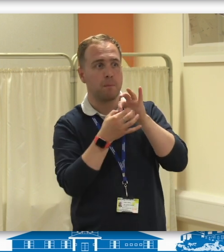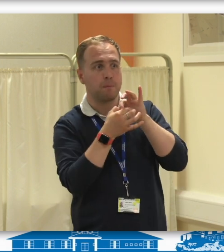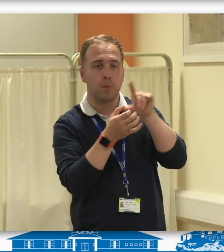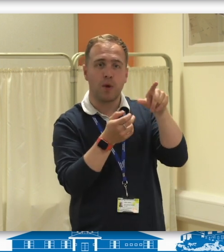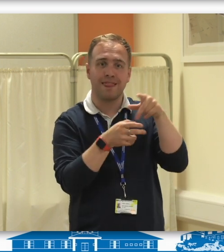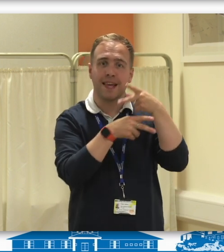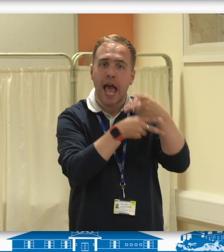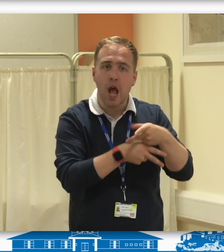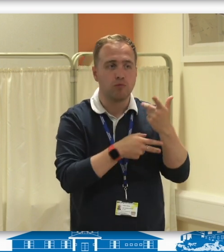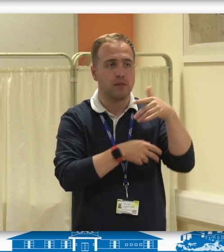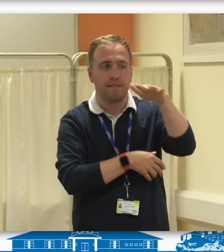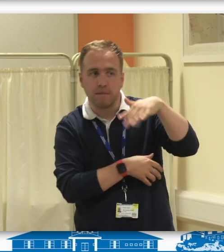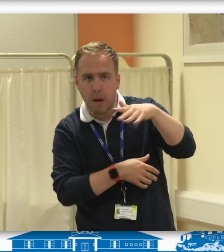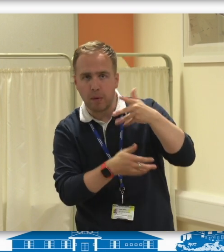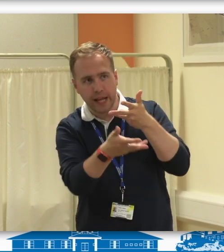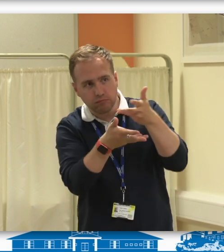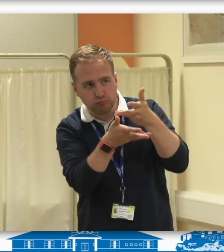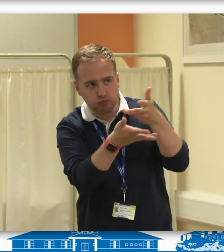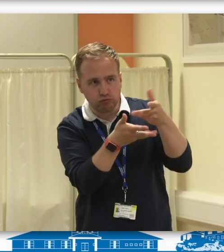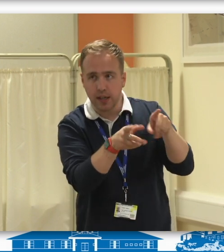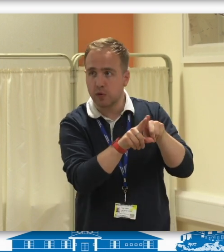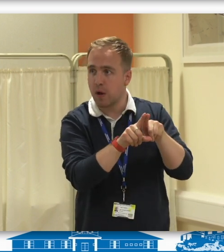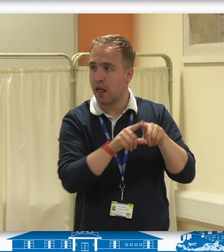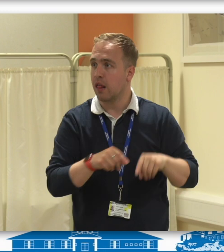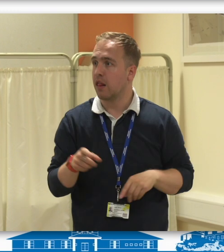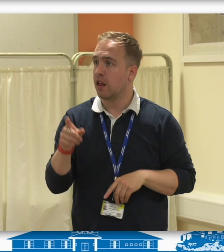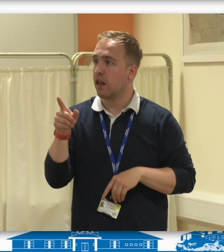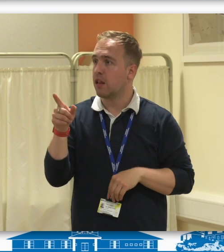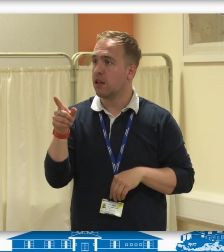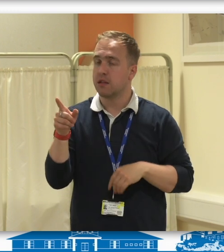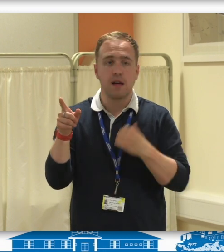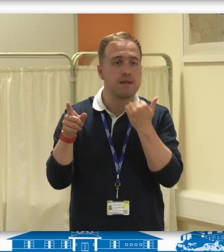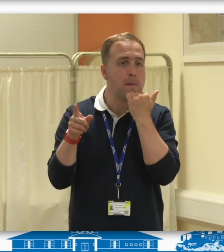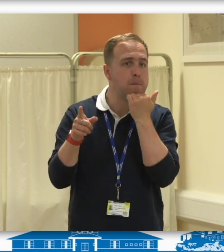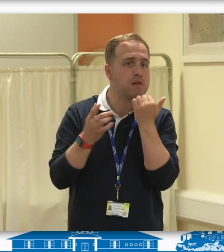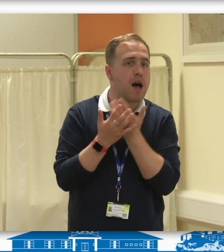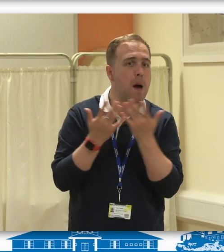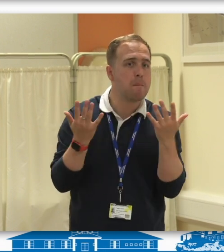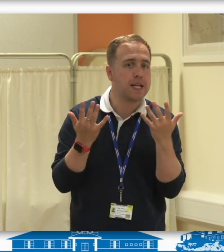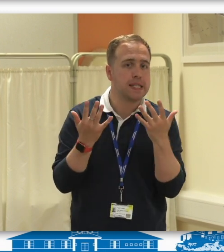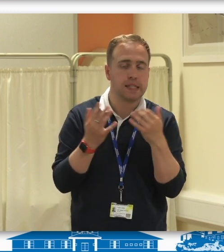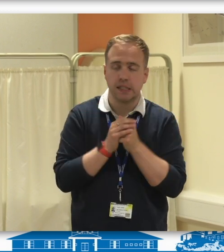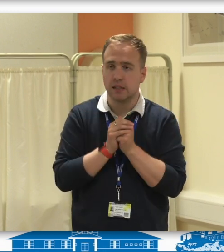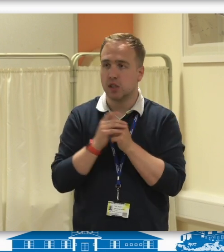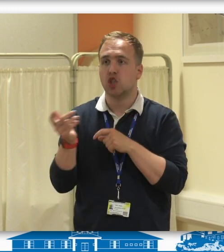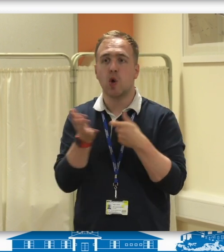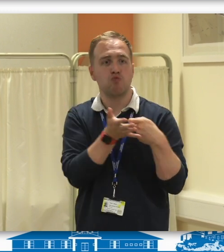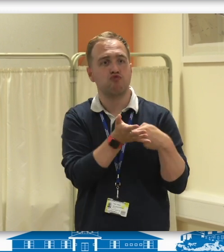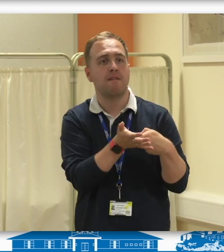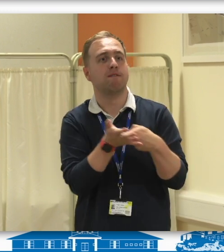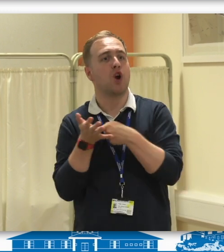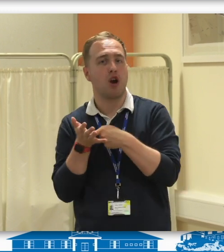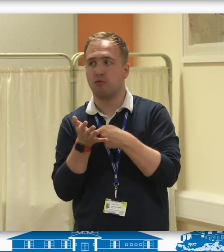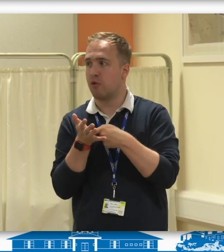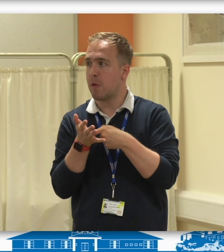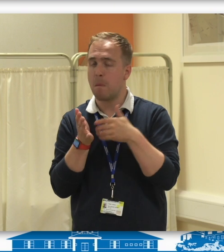the family members as well. Numbers. How many people have you got on your service? So referral numbers, we get